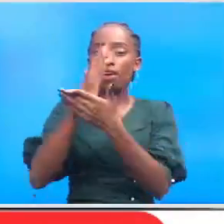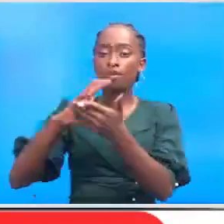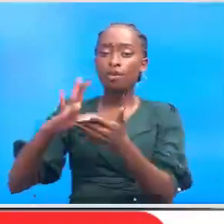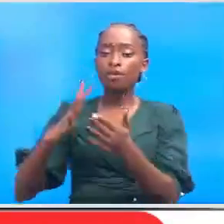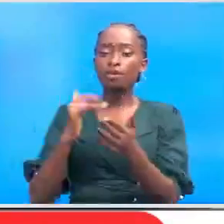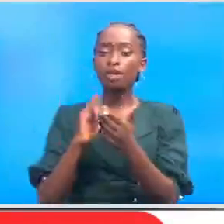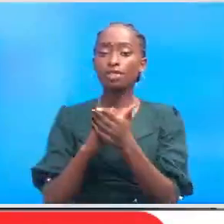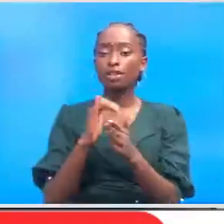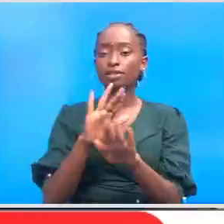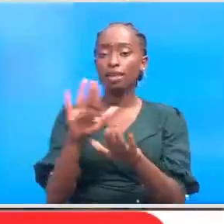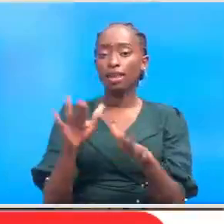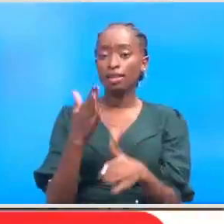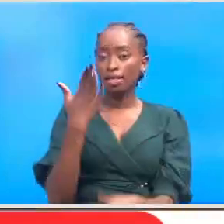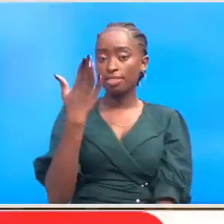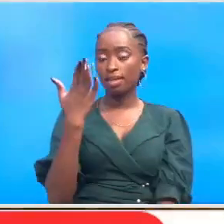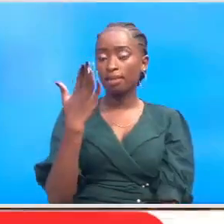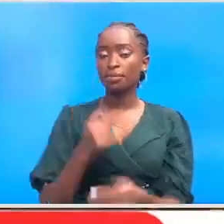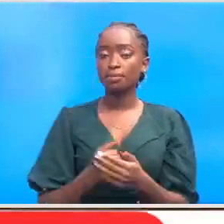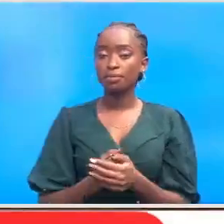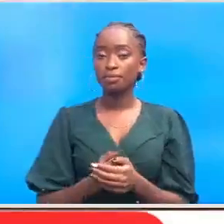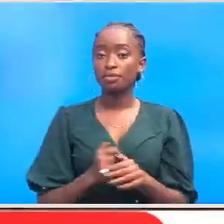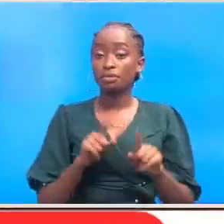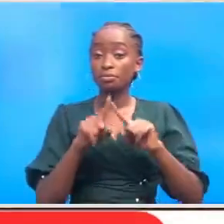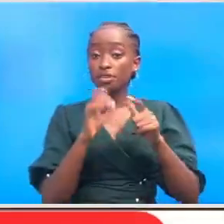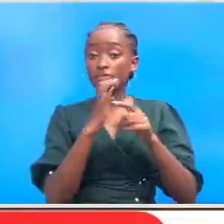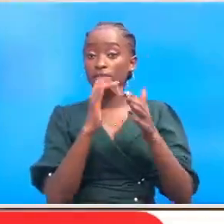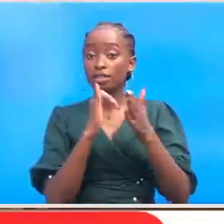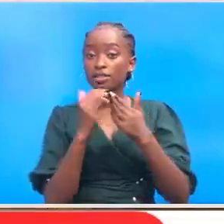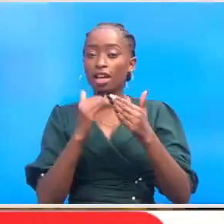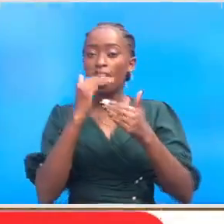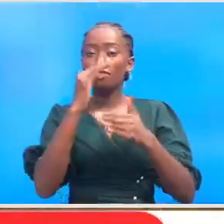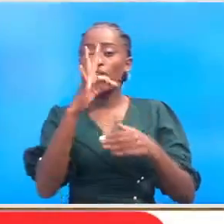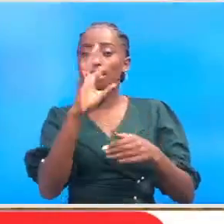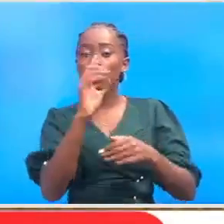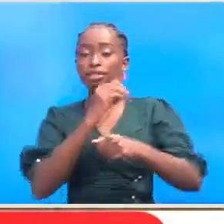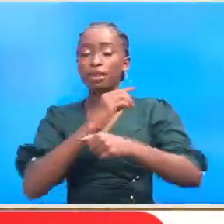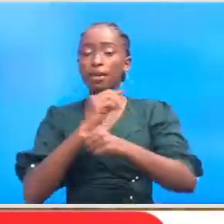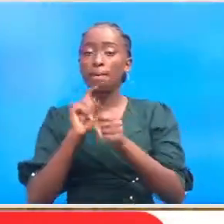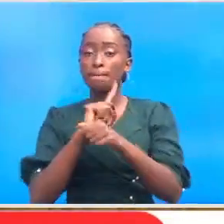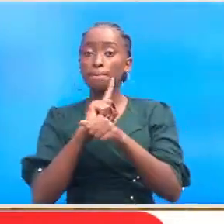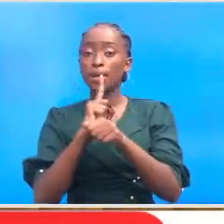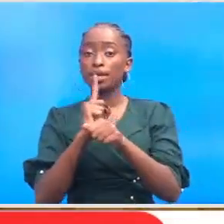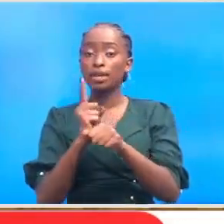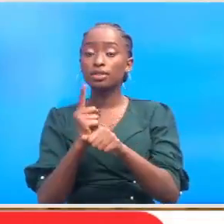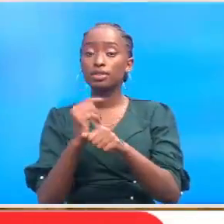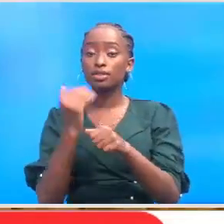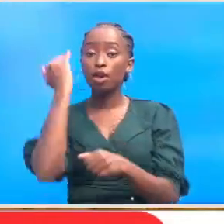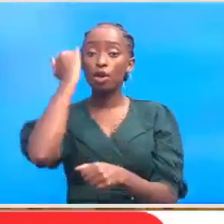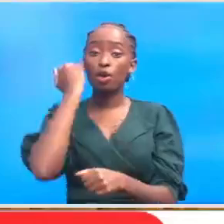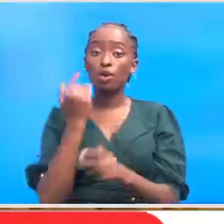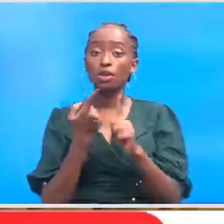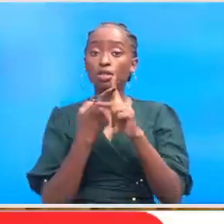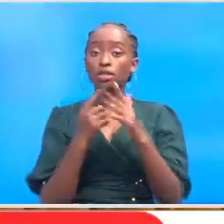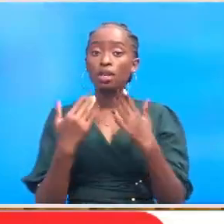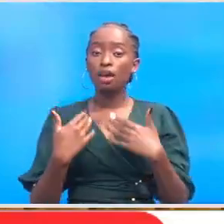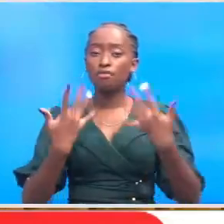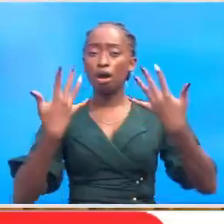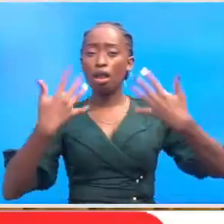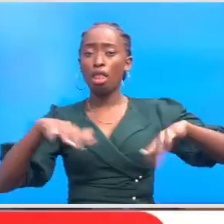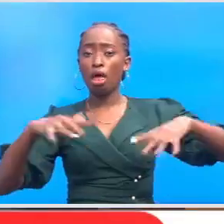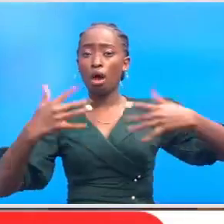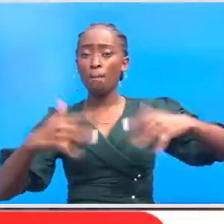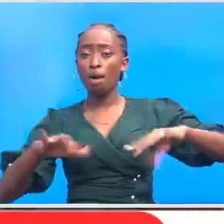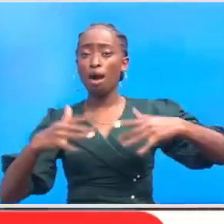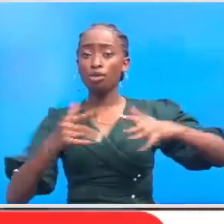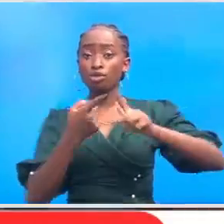County. However, after 30 minutes of the court proceedings, drama began as a team of Njenga's lawyers